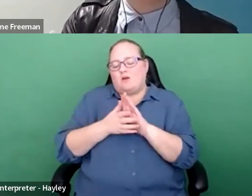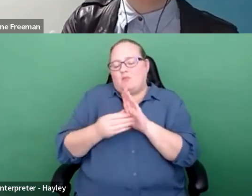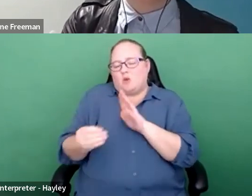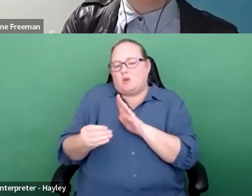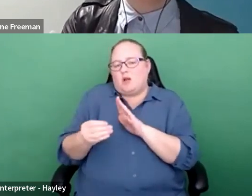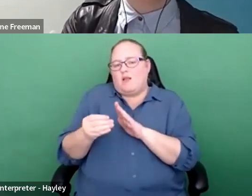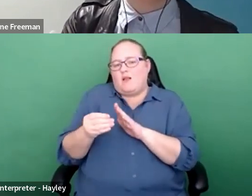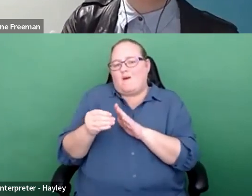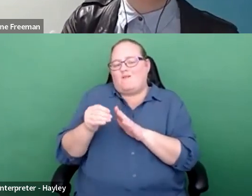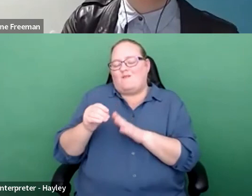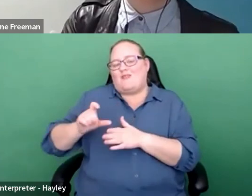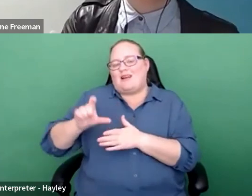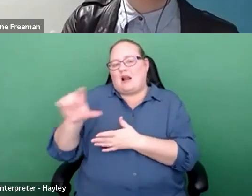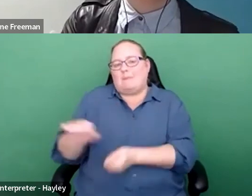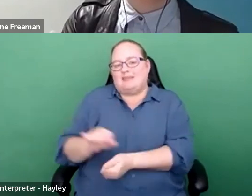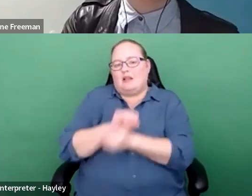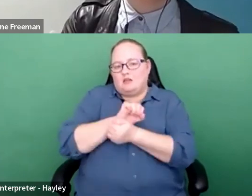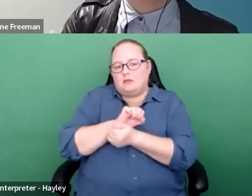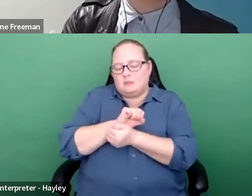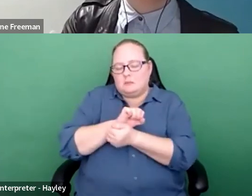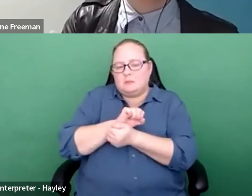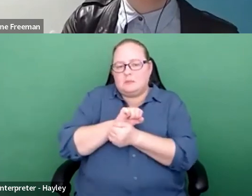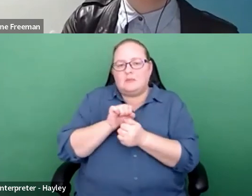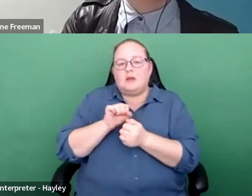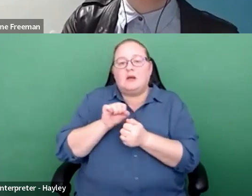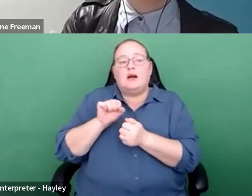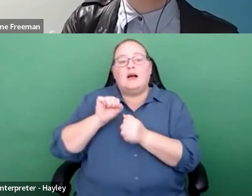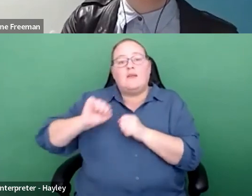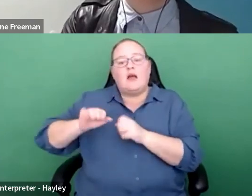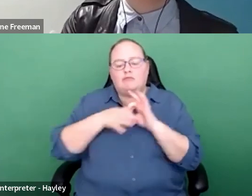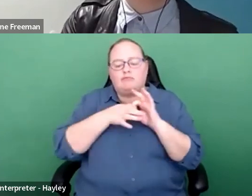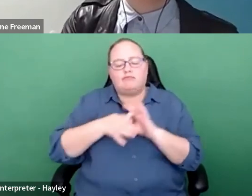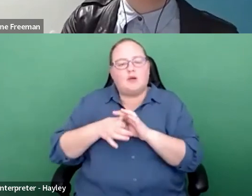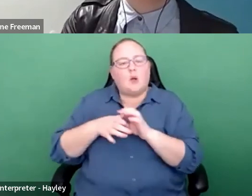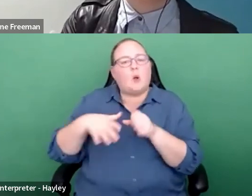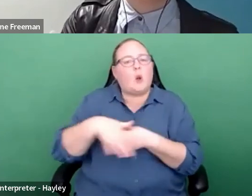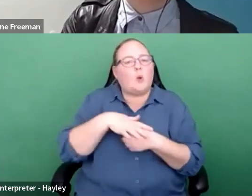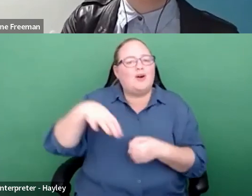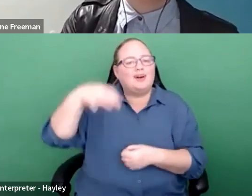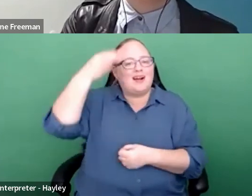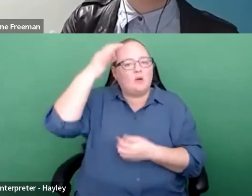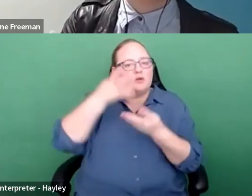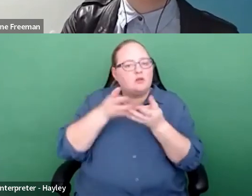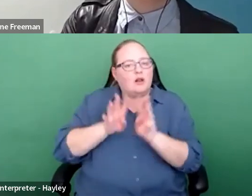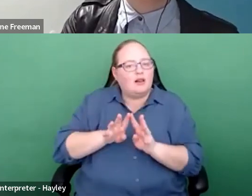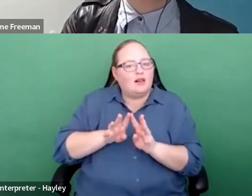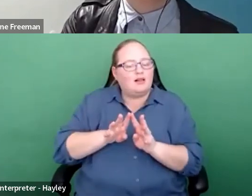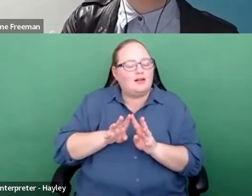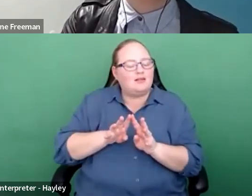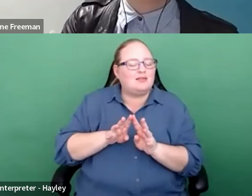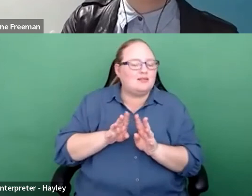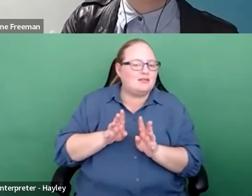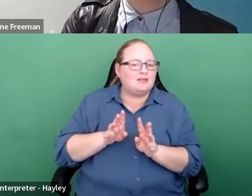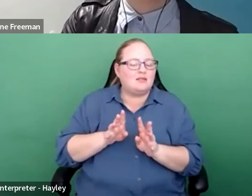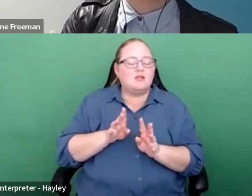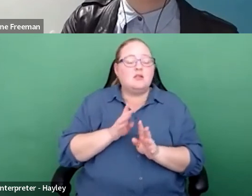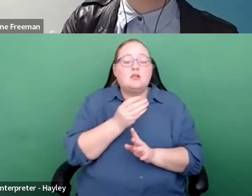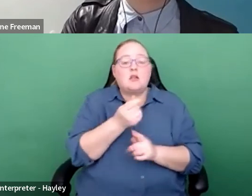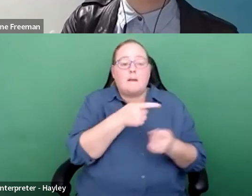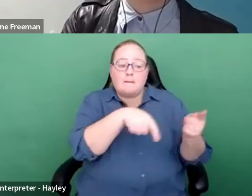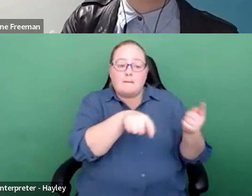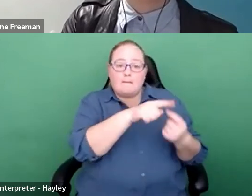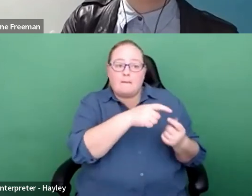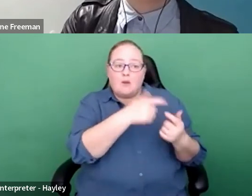local councillors, for example, because, there were times when, like some of the residents told me how